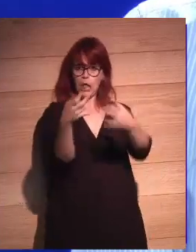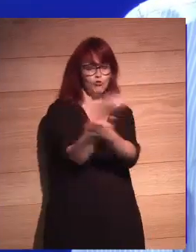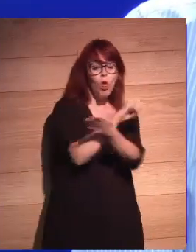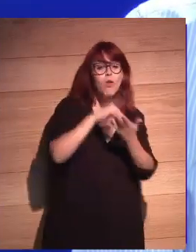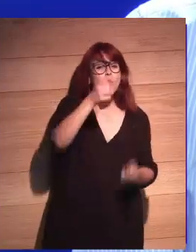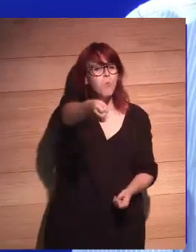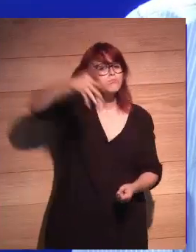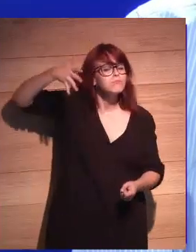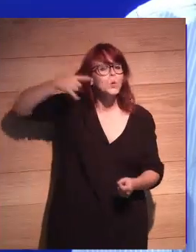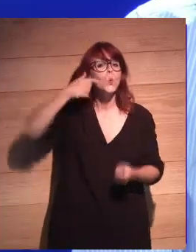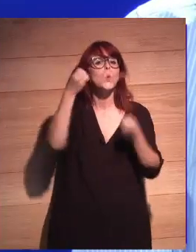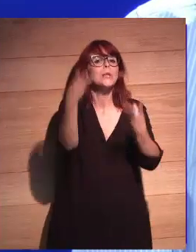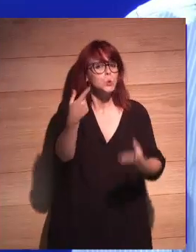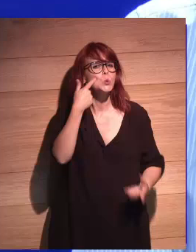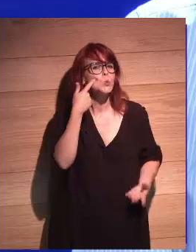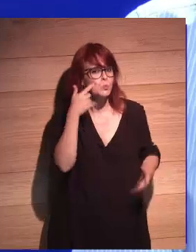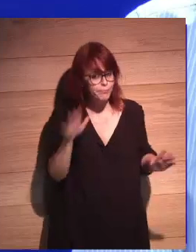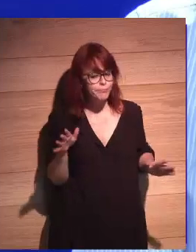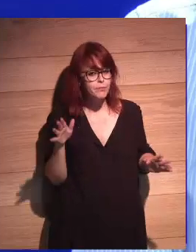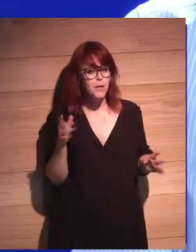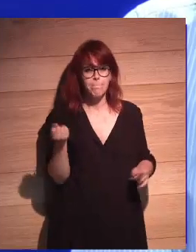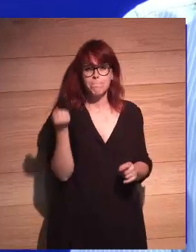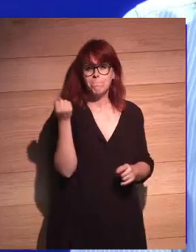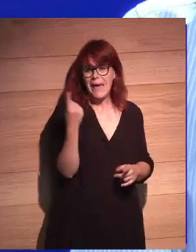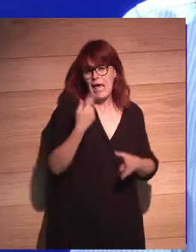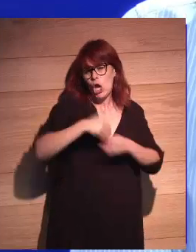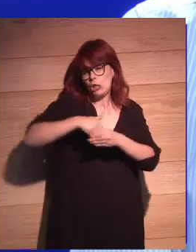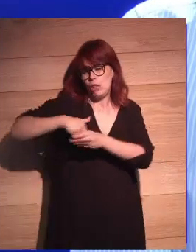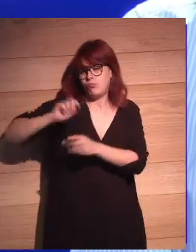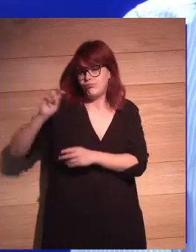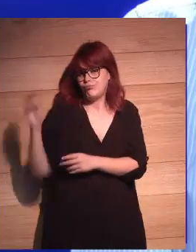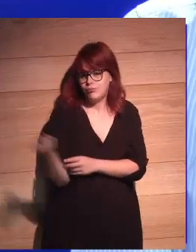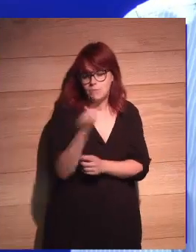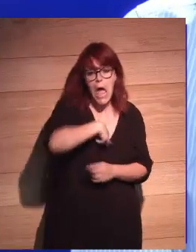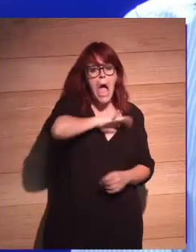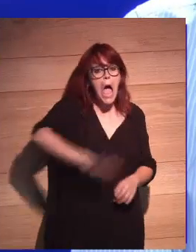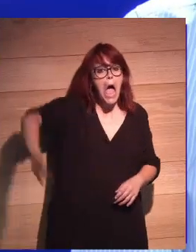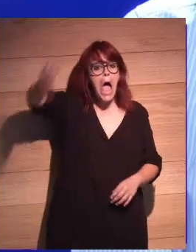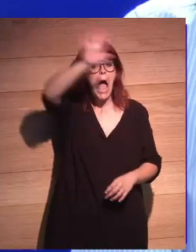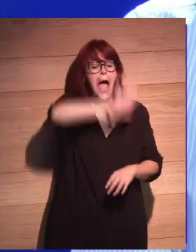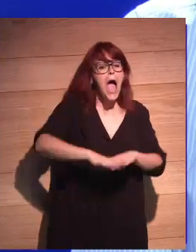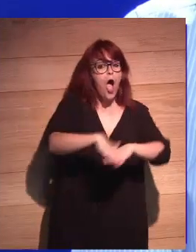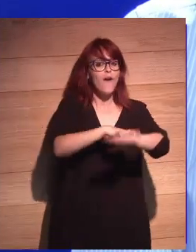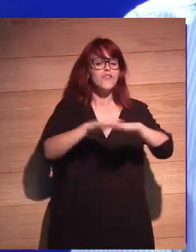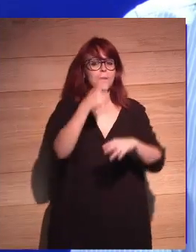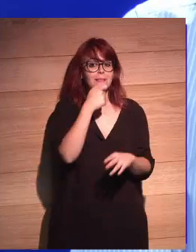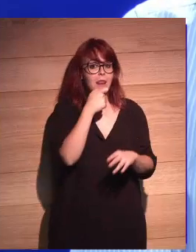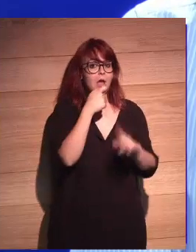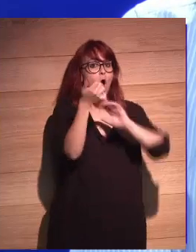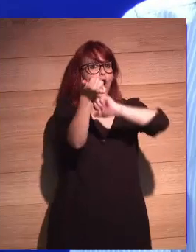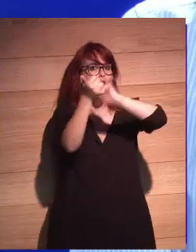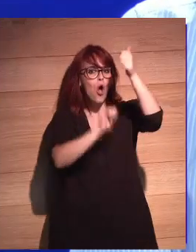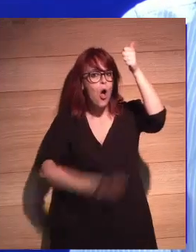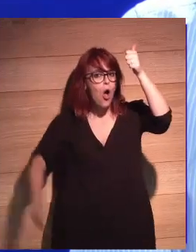both audible and visual, and visual. So hundreds of thousands of contents were developed in Spain.